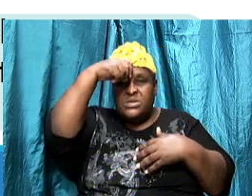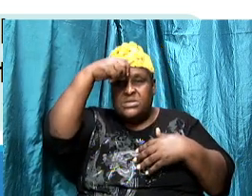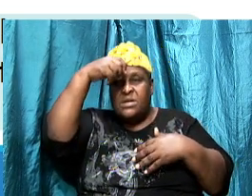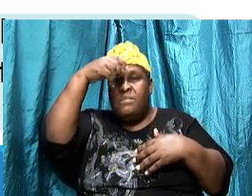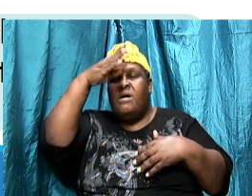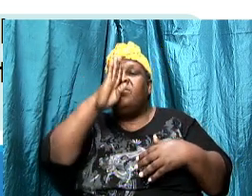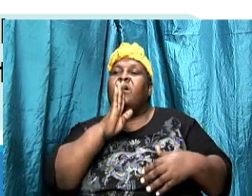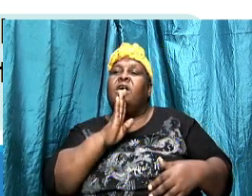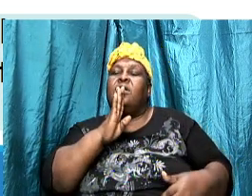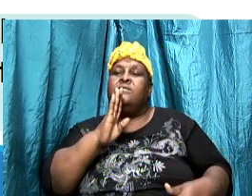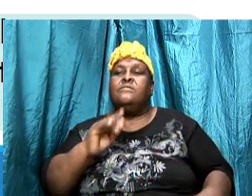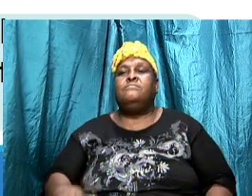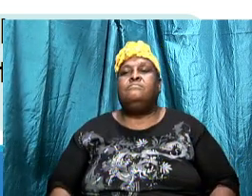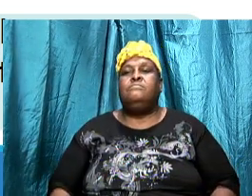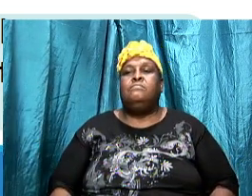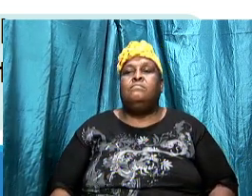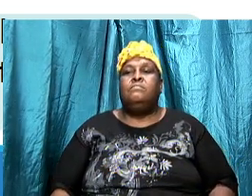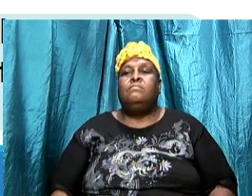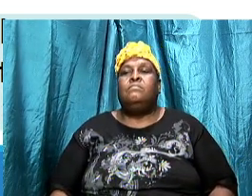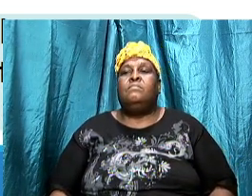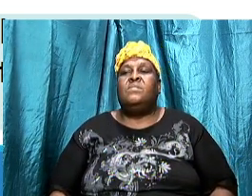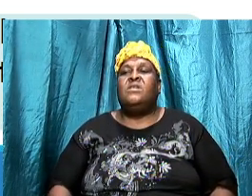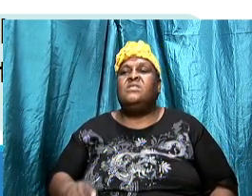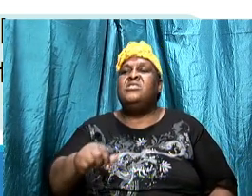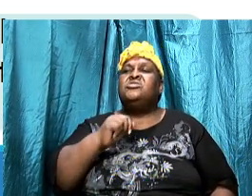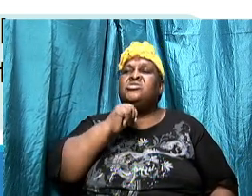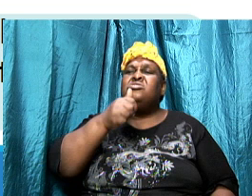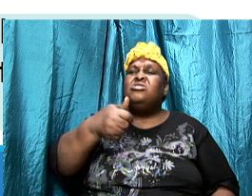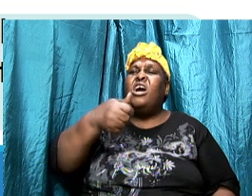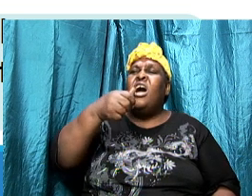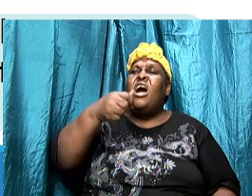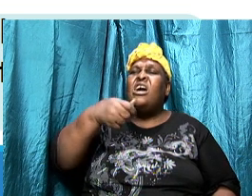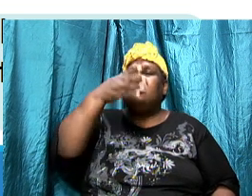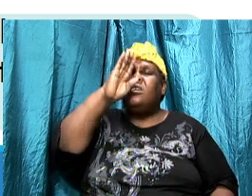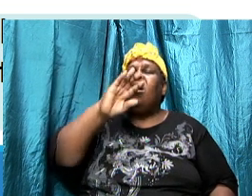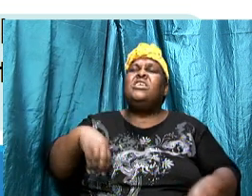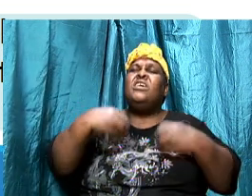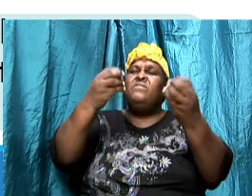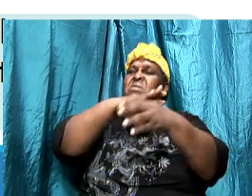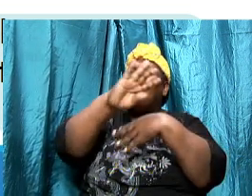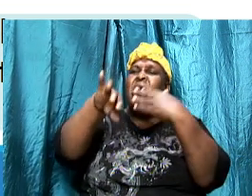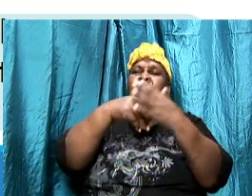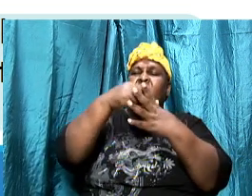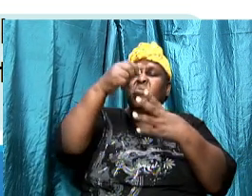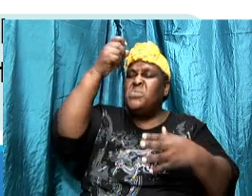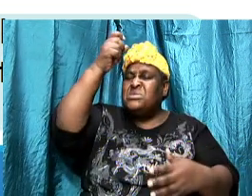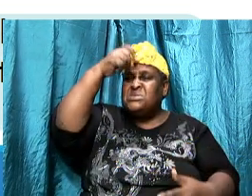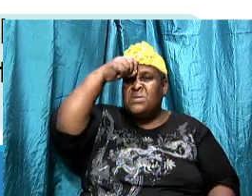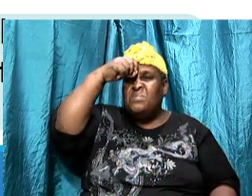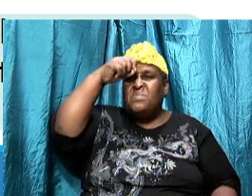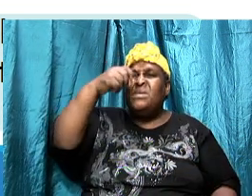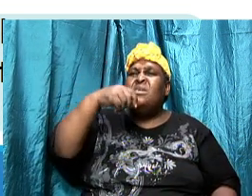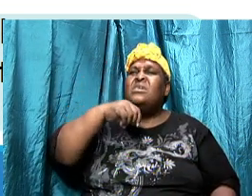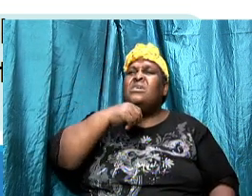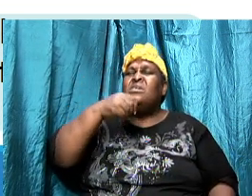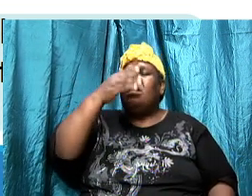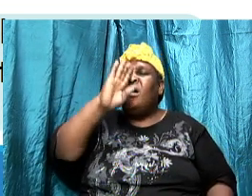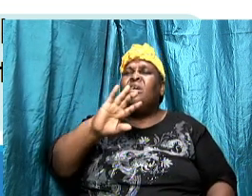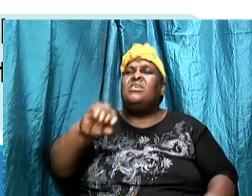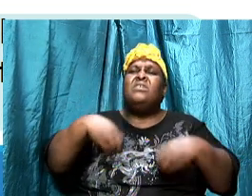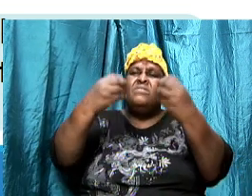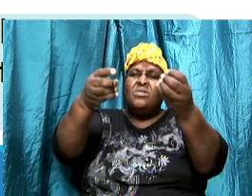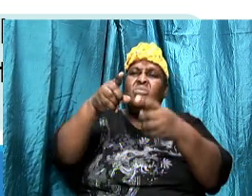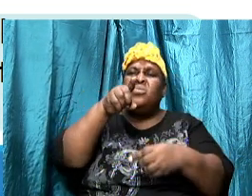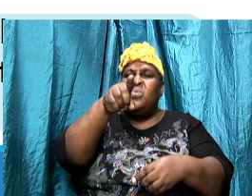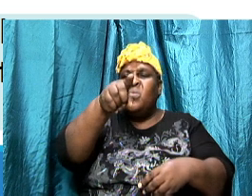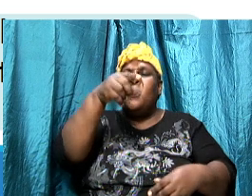of Almighty God. And so this is not God giving you all his wisdom, or this is not God giving you wisdom like how